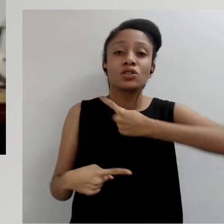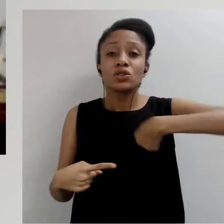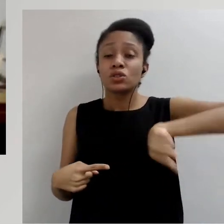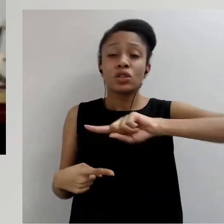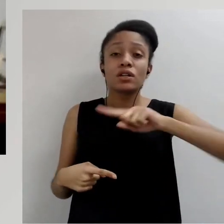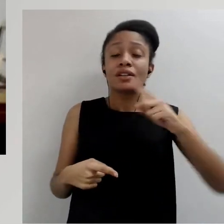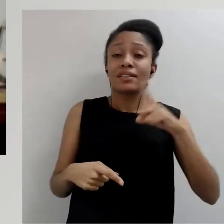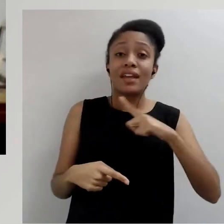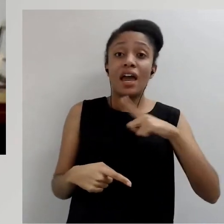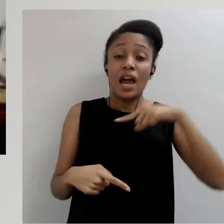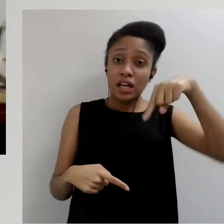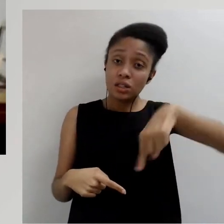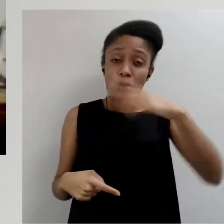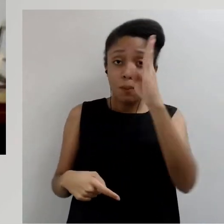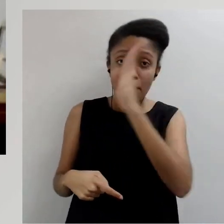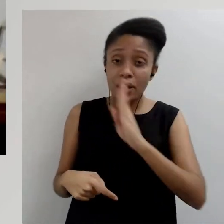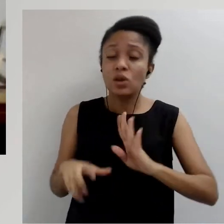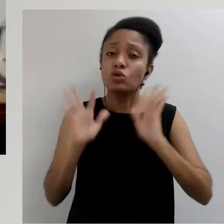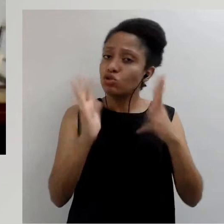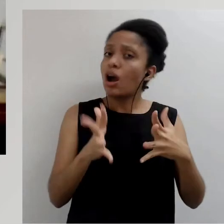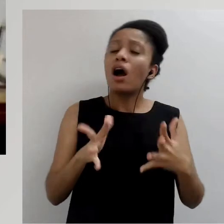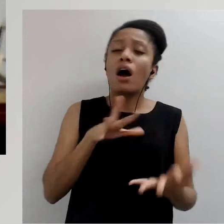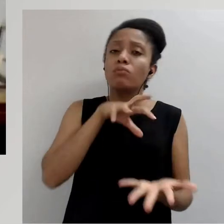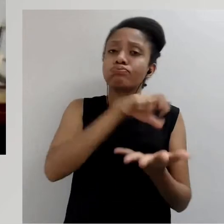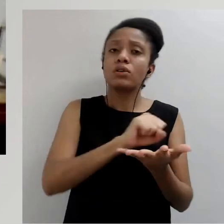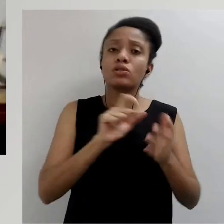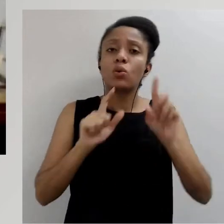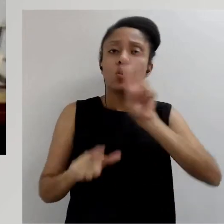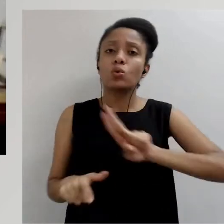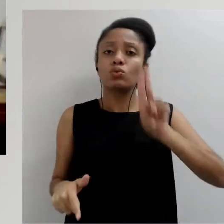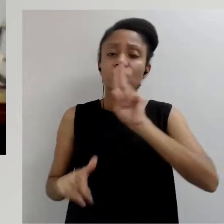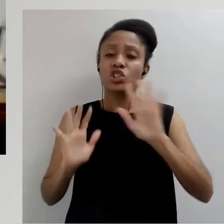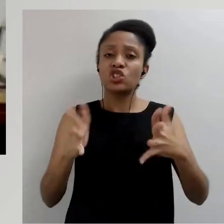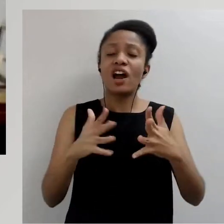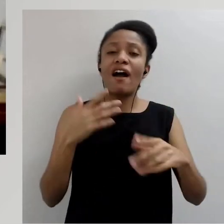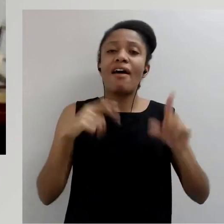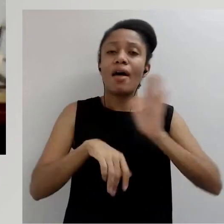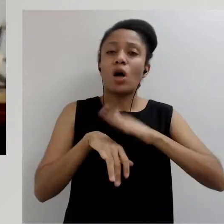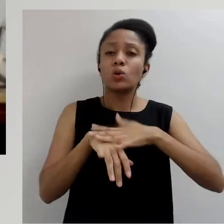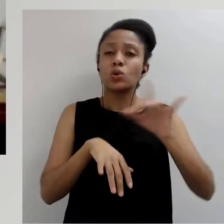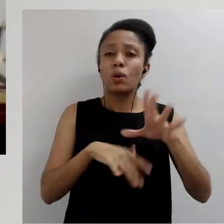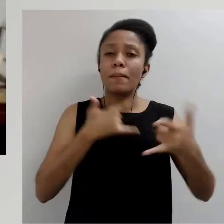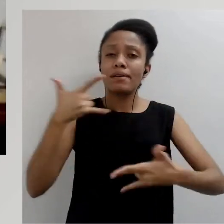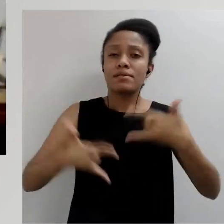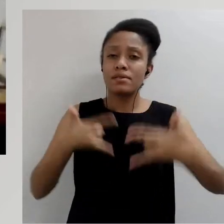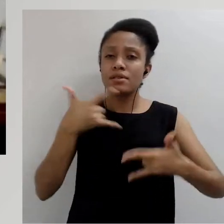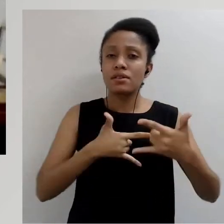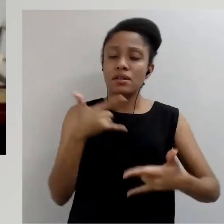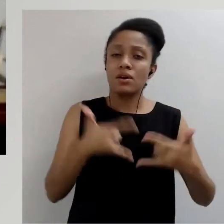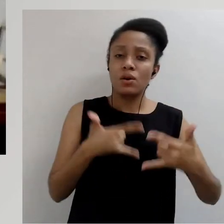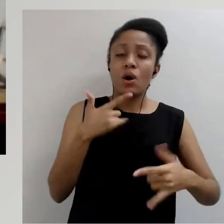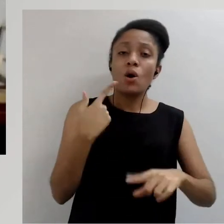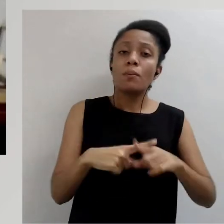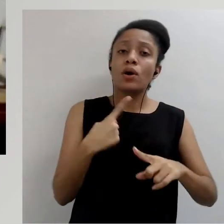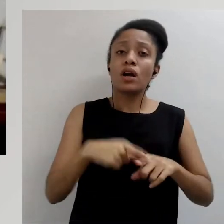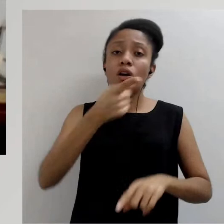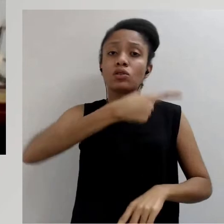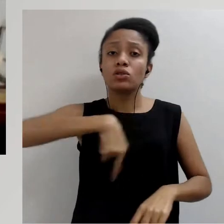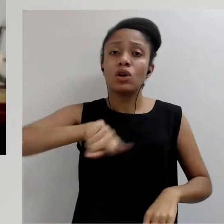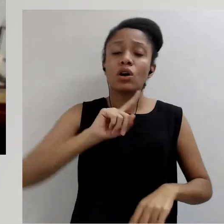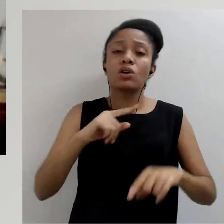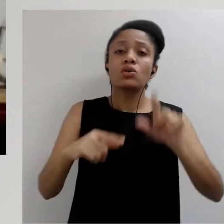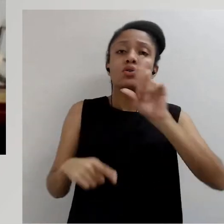Today, we have many companies in Brazil working with that level of automation. We created